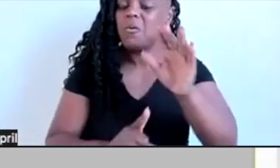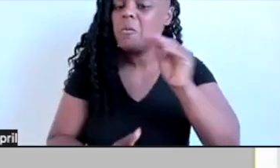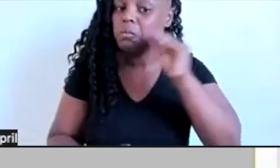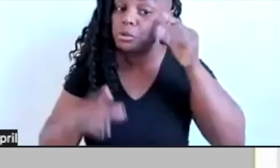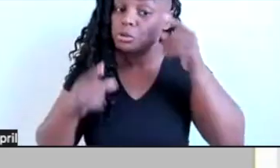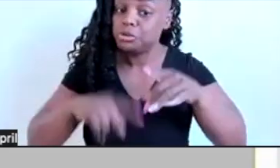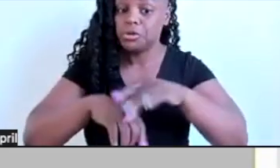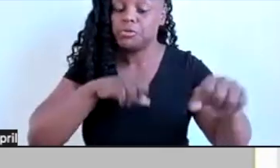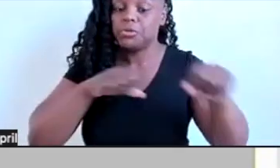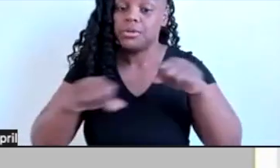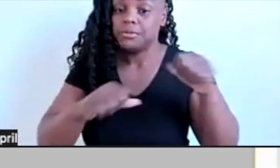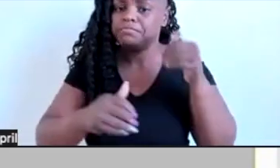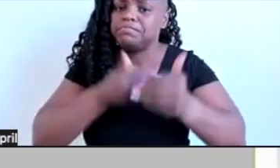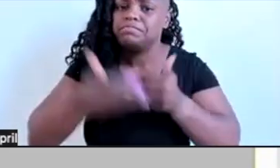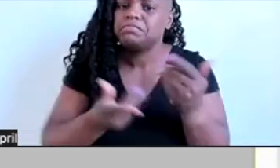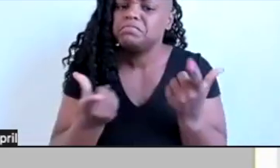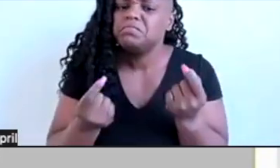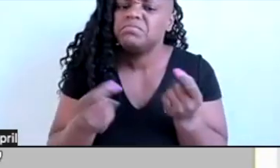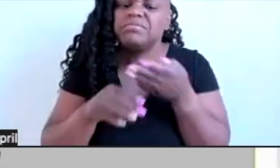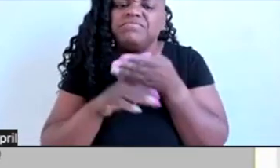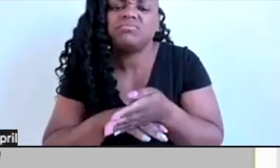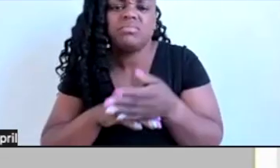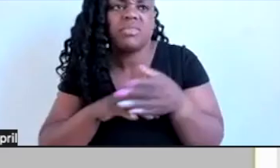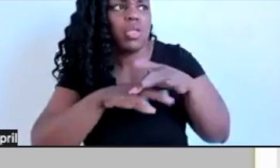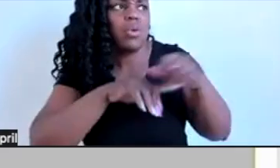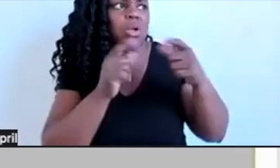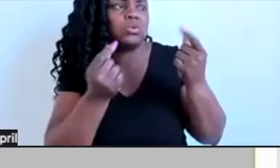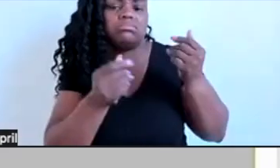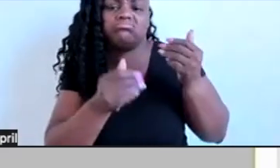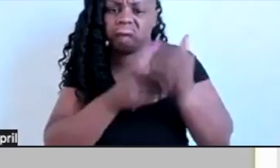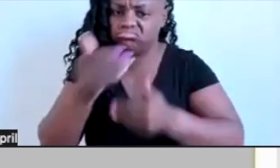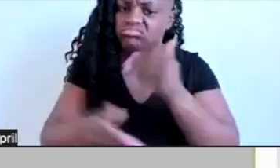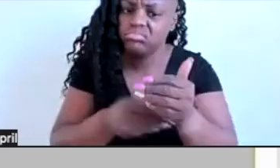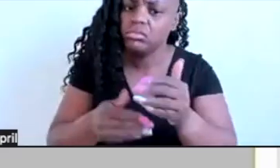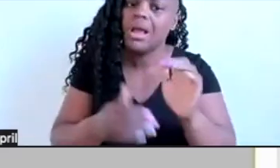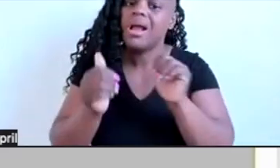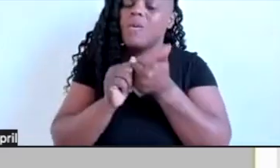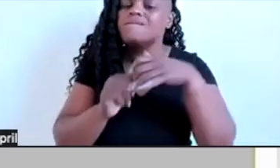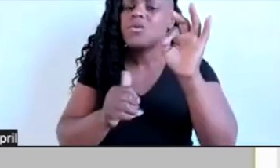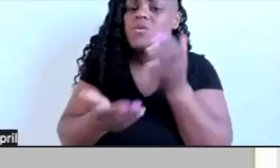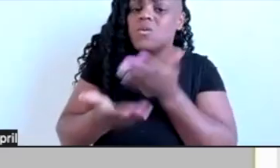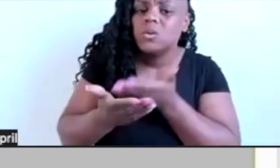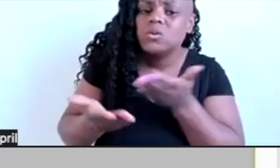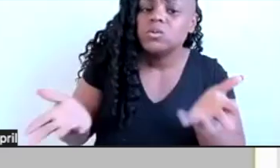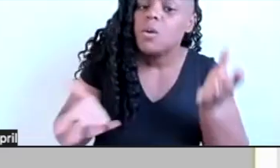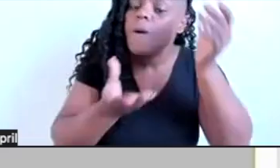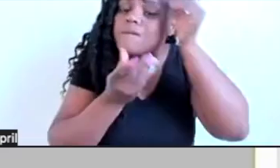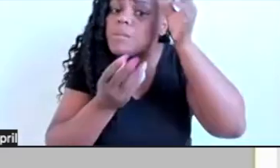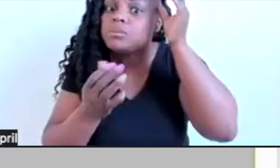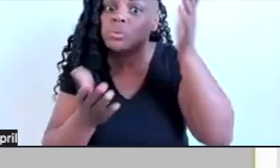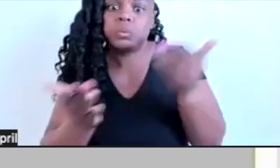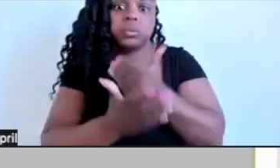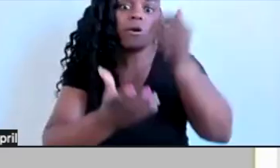and information, and new information about immigrant protections and support resources available after